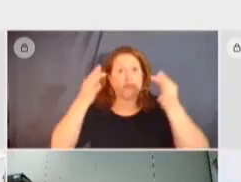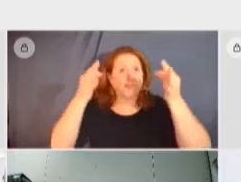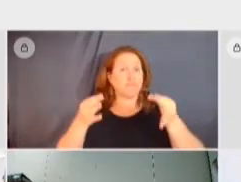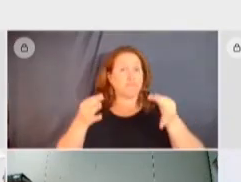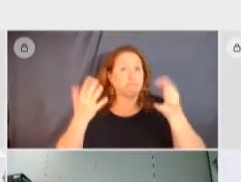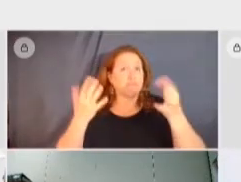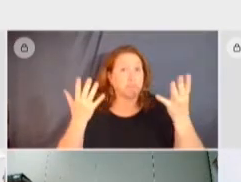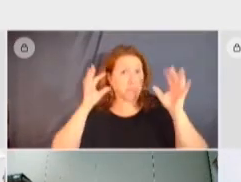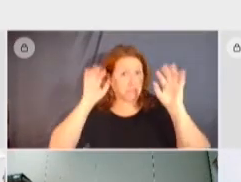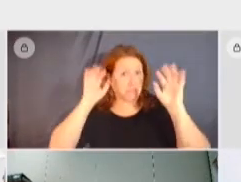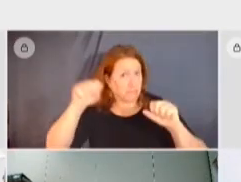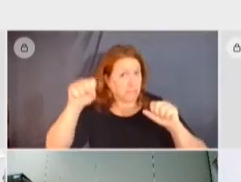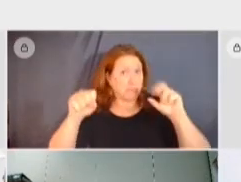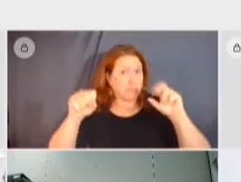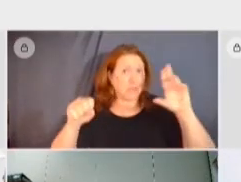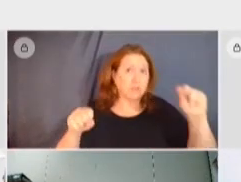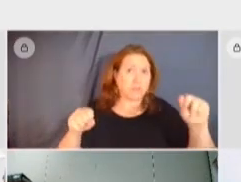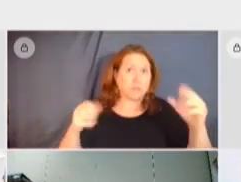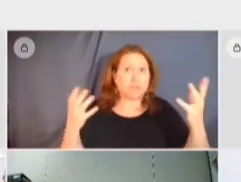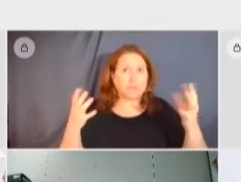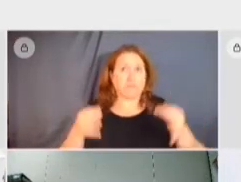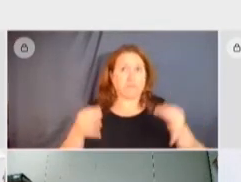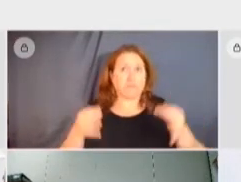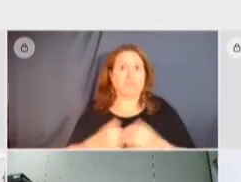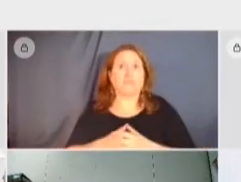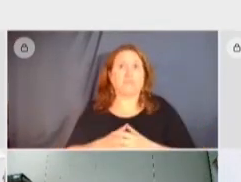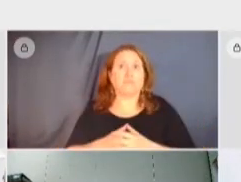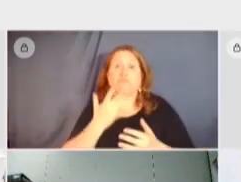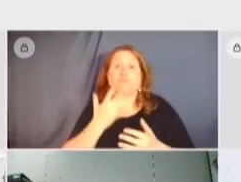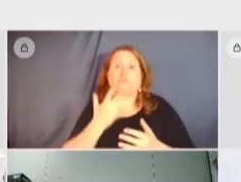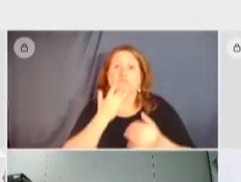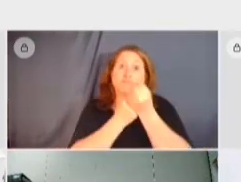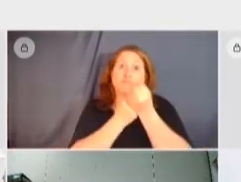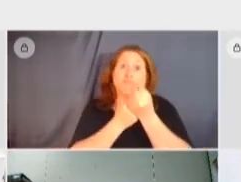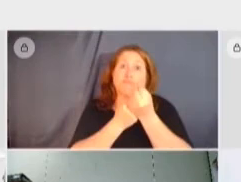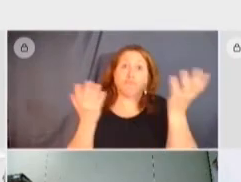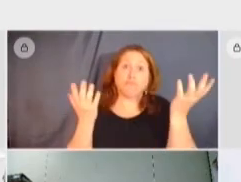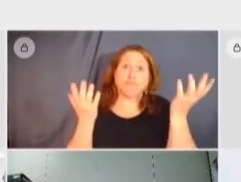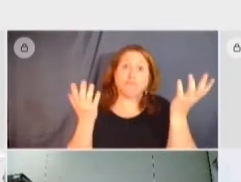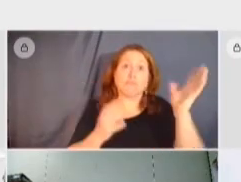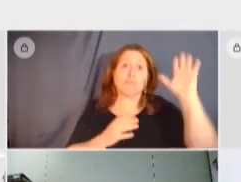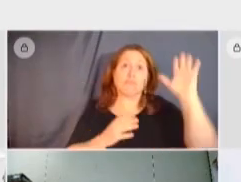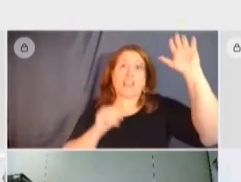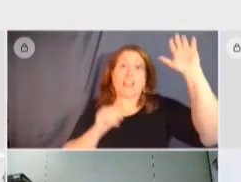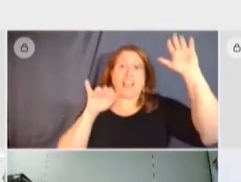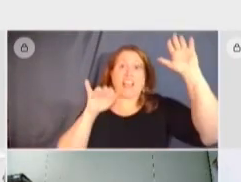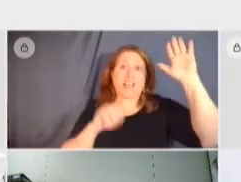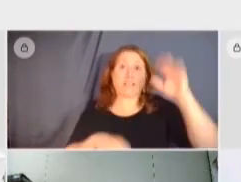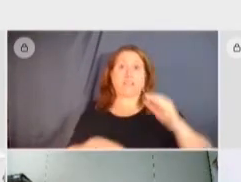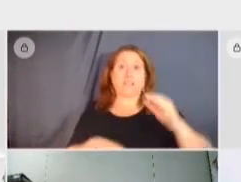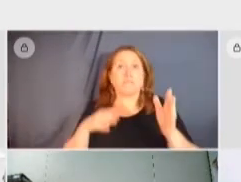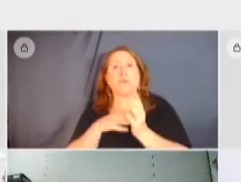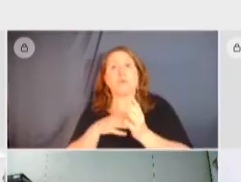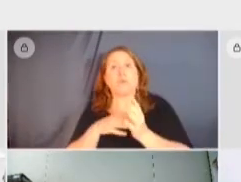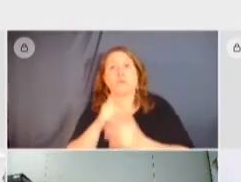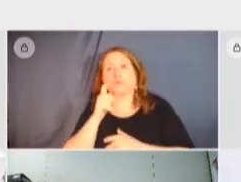Those in favor say aye. Aye. Aye. Aye. Opposed? All right, so